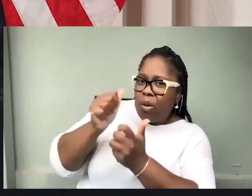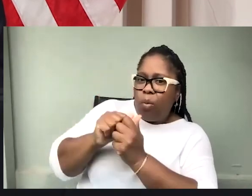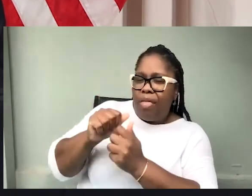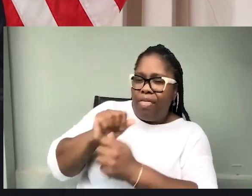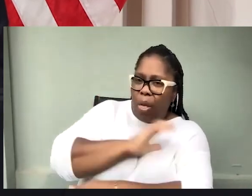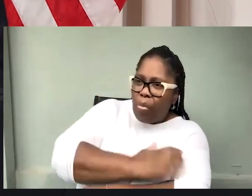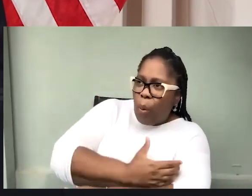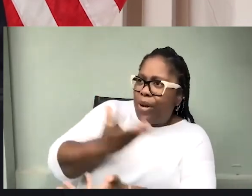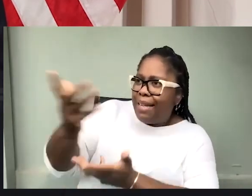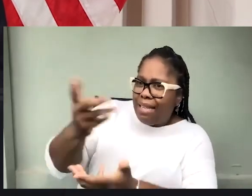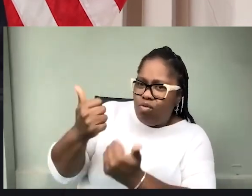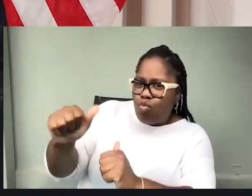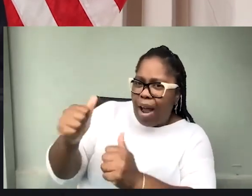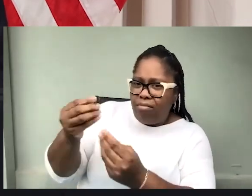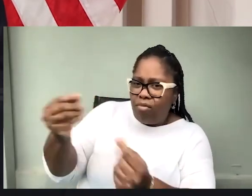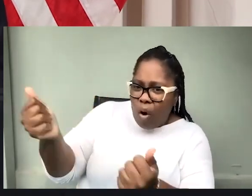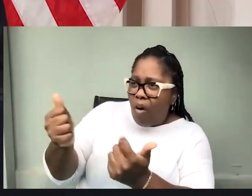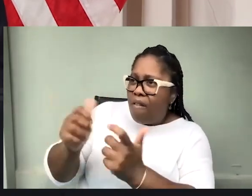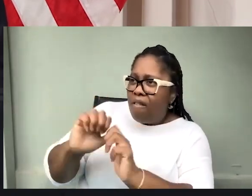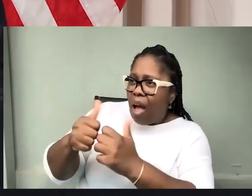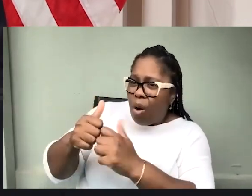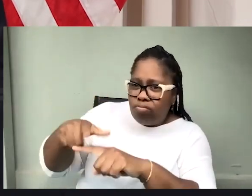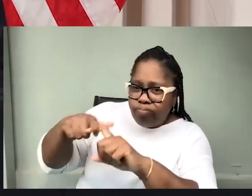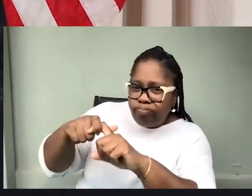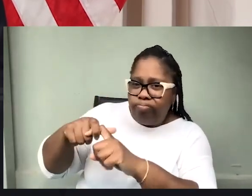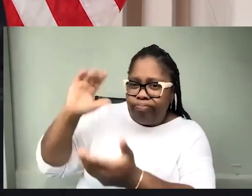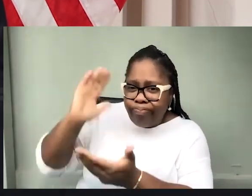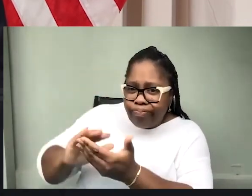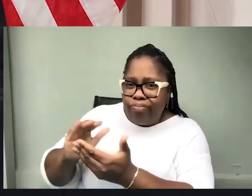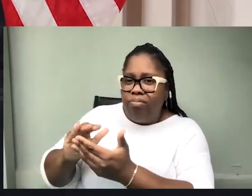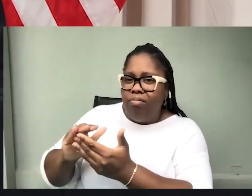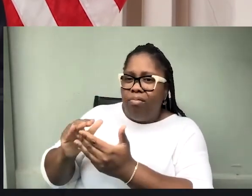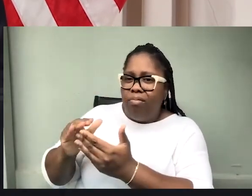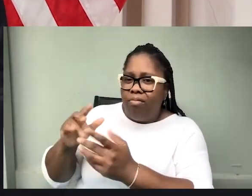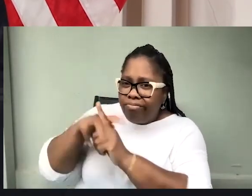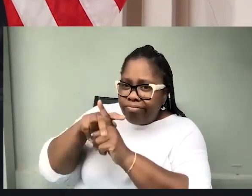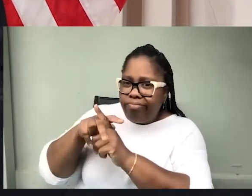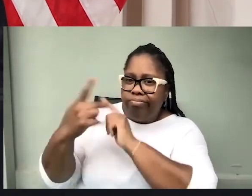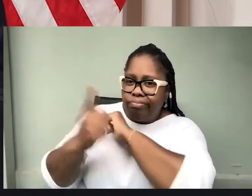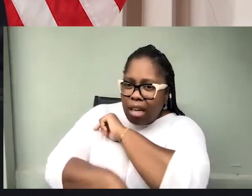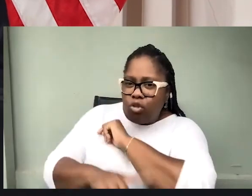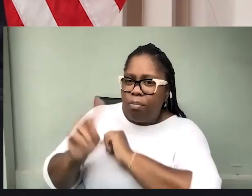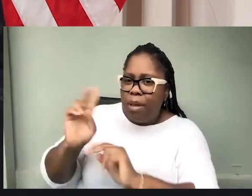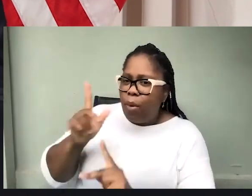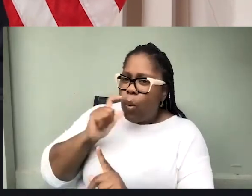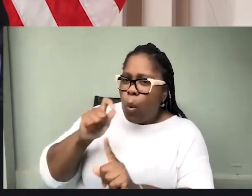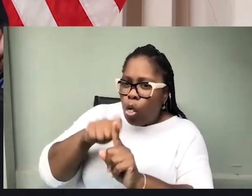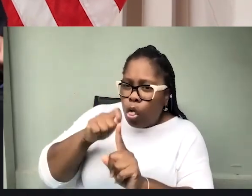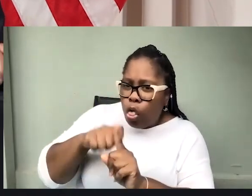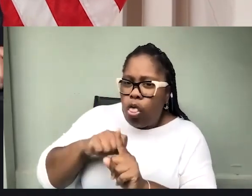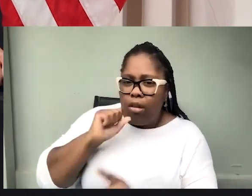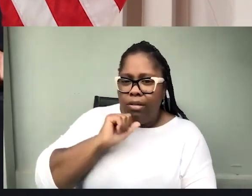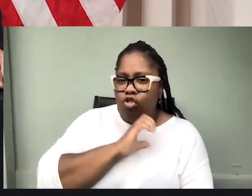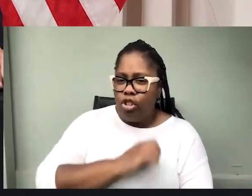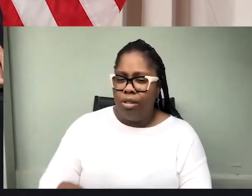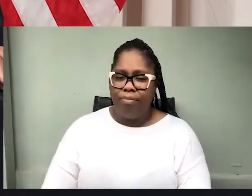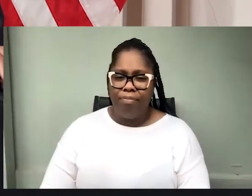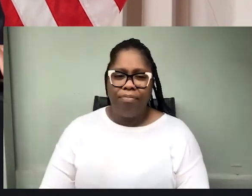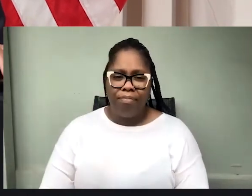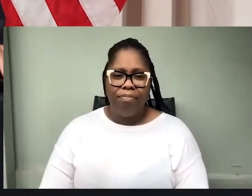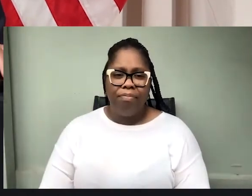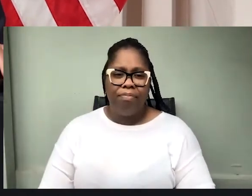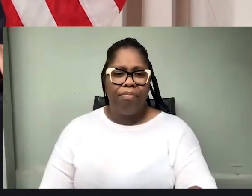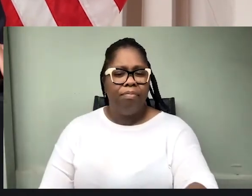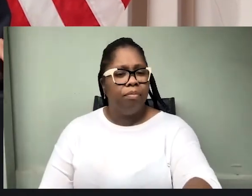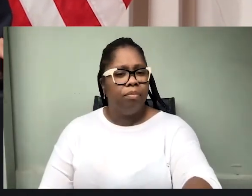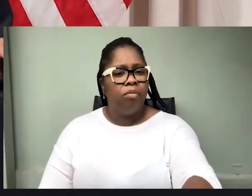authorities to stop, mitigate, and prosecute and punish those who prey upon seniors. I'd